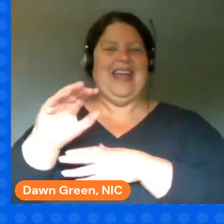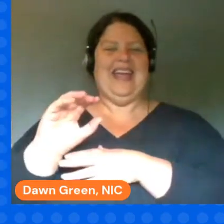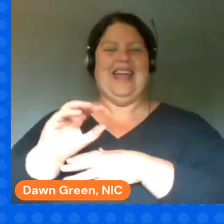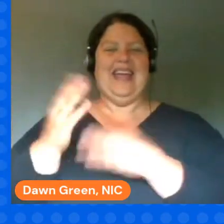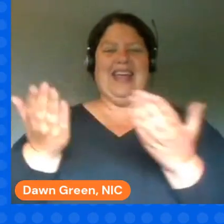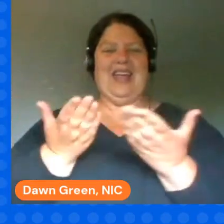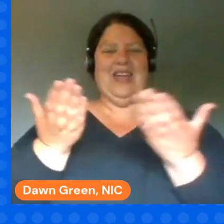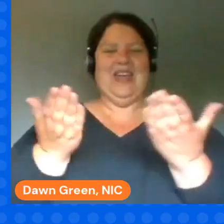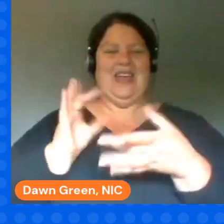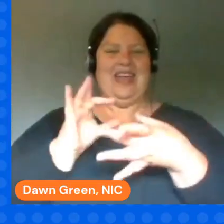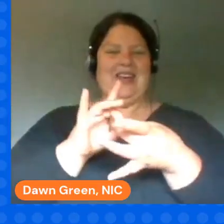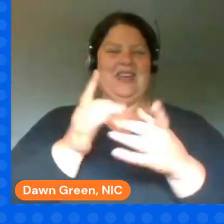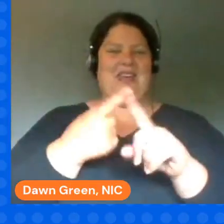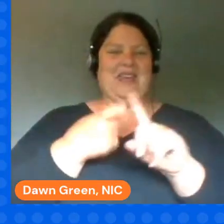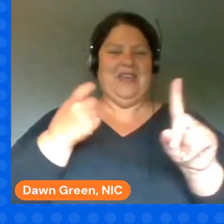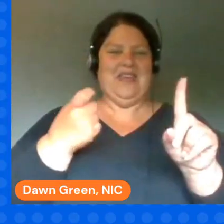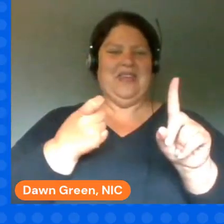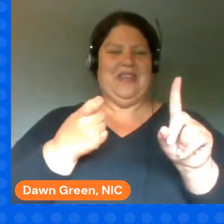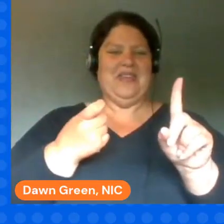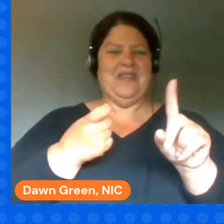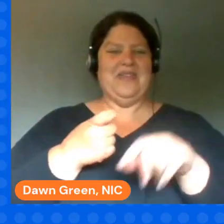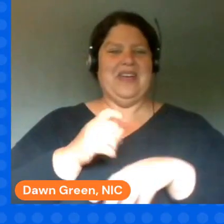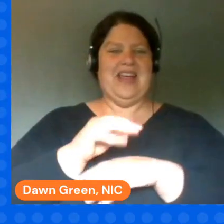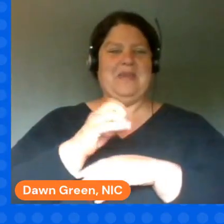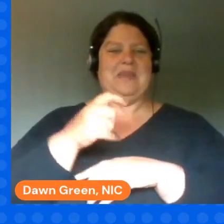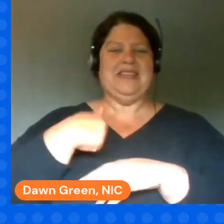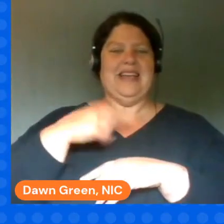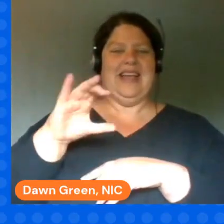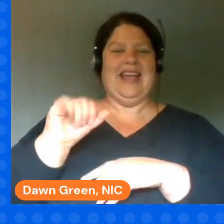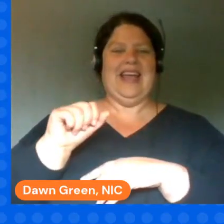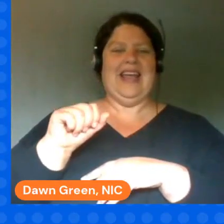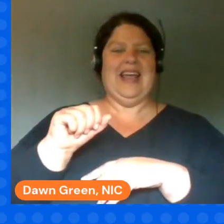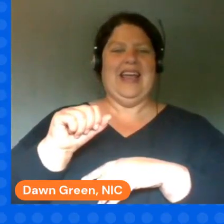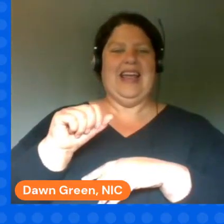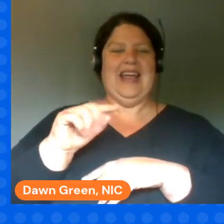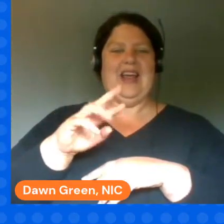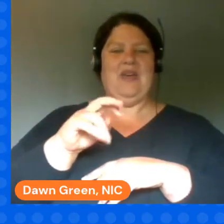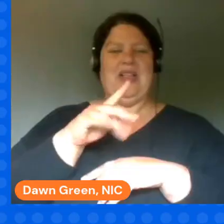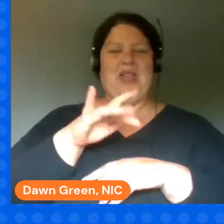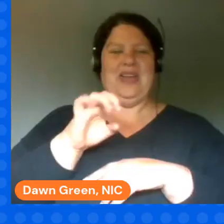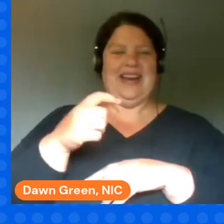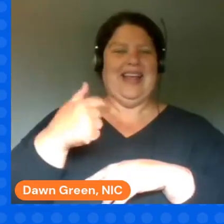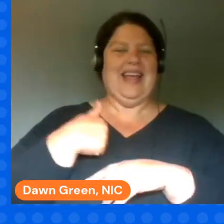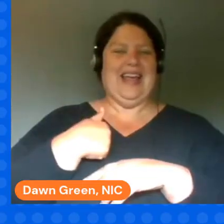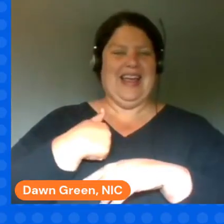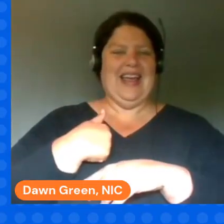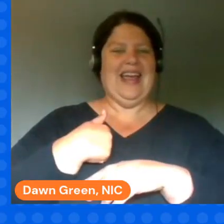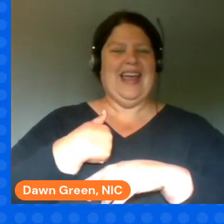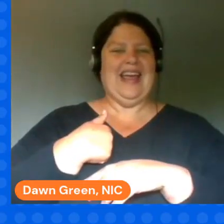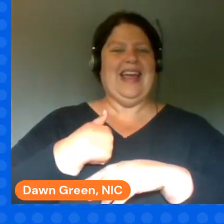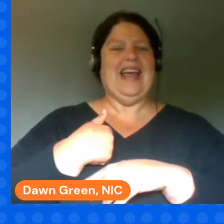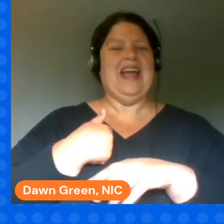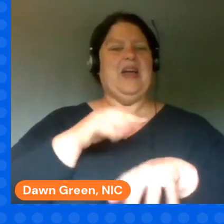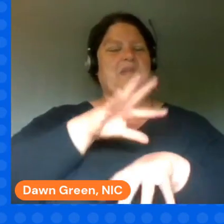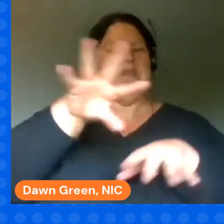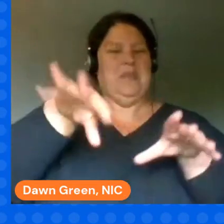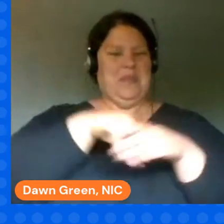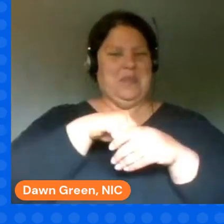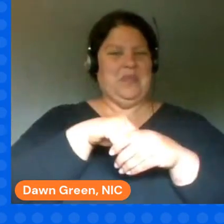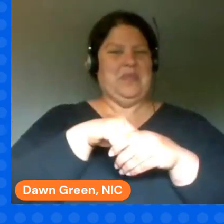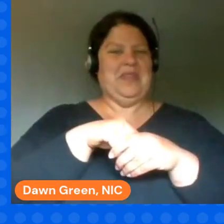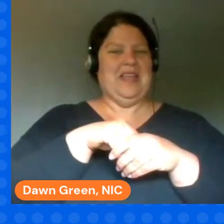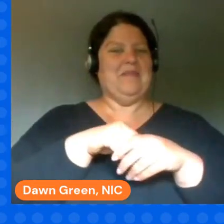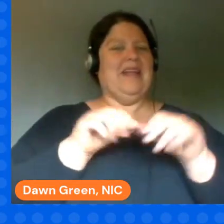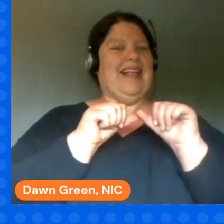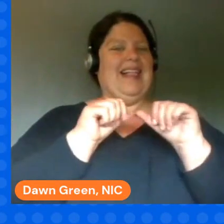here connecting from Cambridge today. I'm Carolina. I'm a co-organizer of the Global Creative Learning Community for the Lifelong